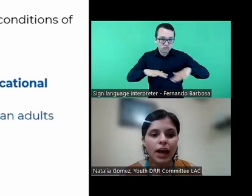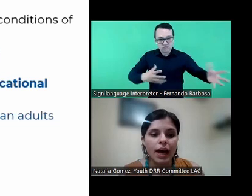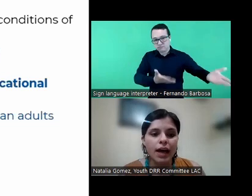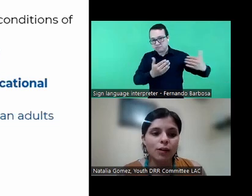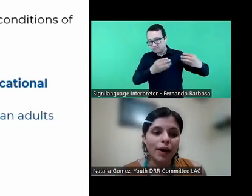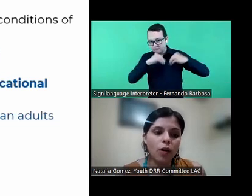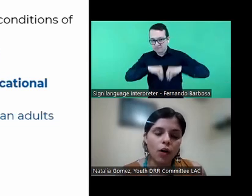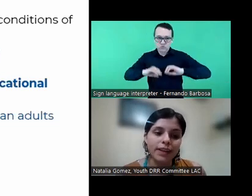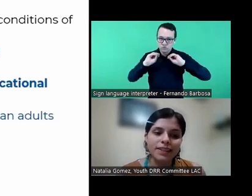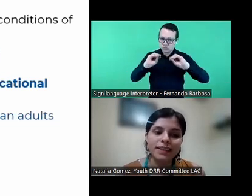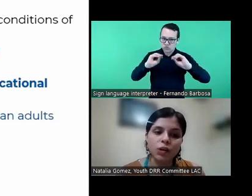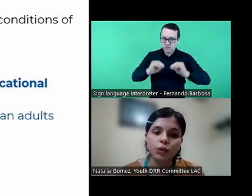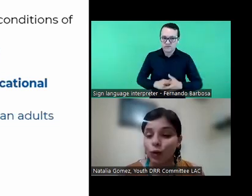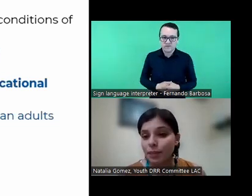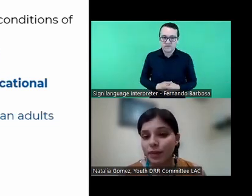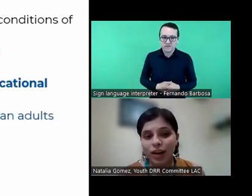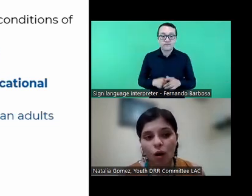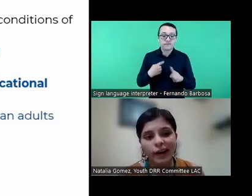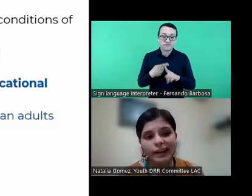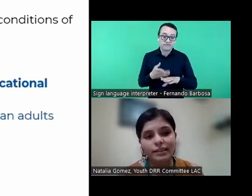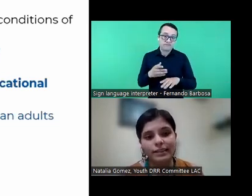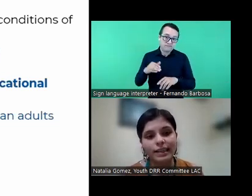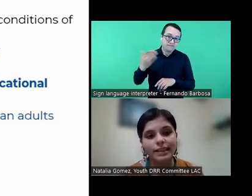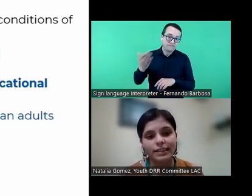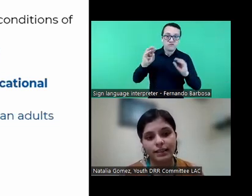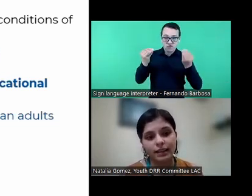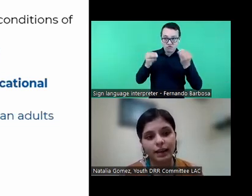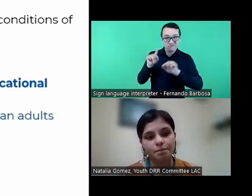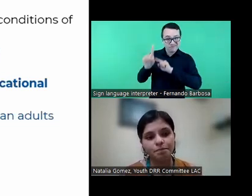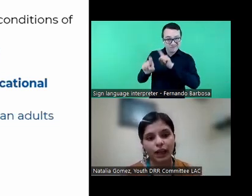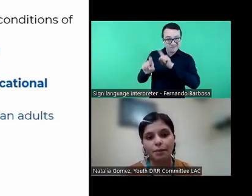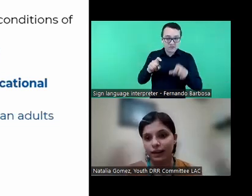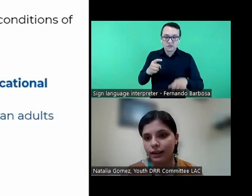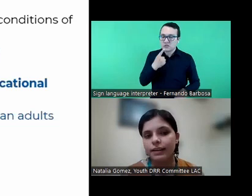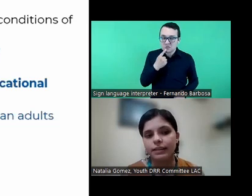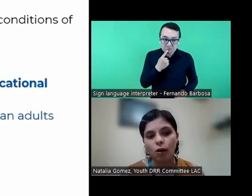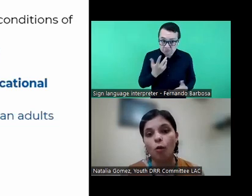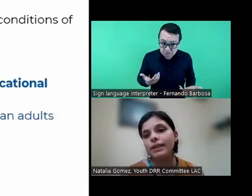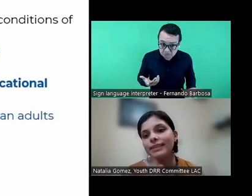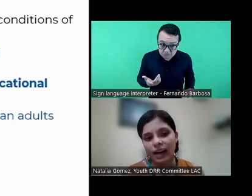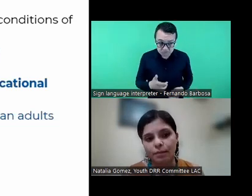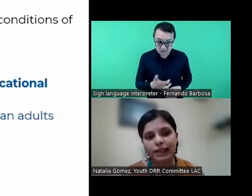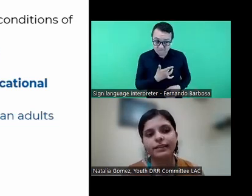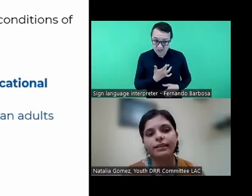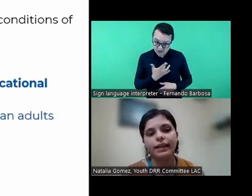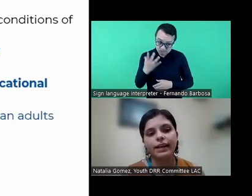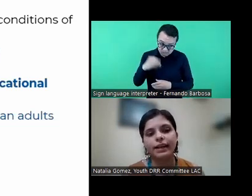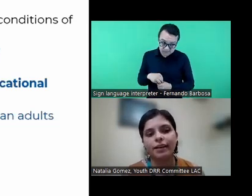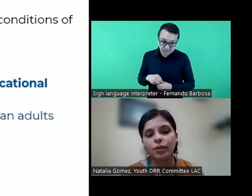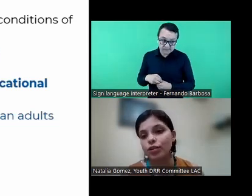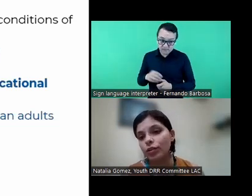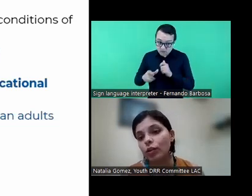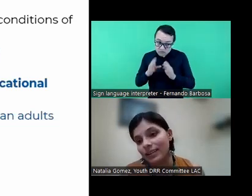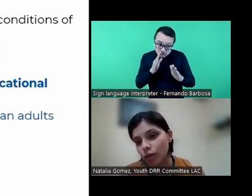in this knowledge campaign. Also, then people were also consulted if they felt that they